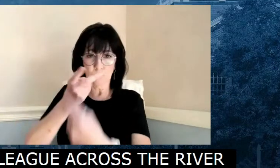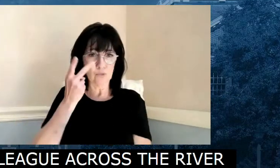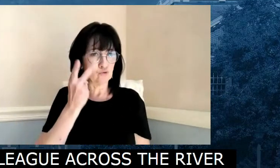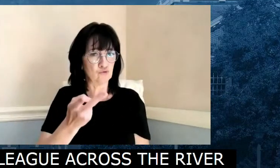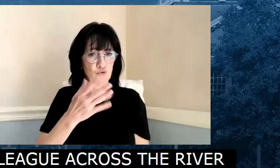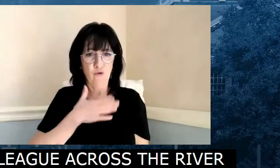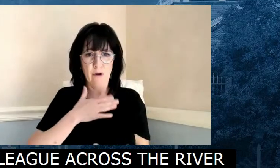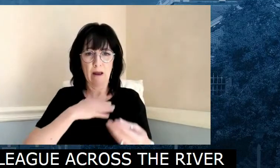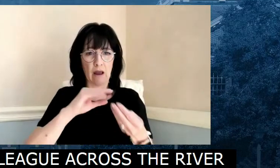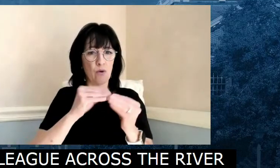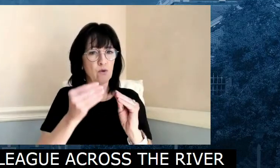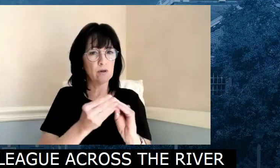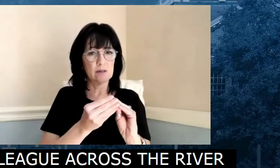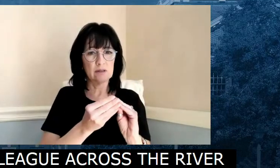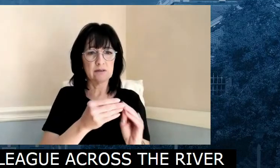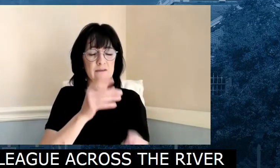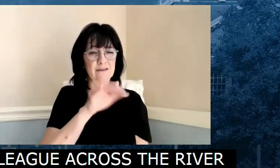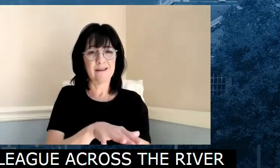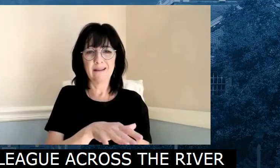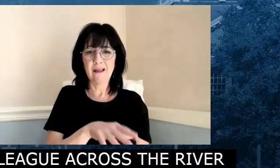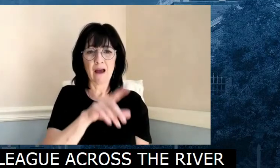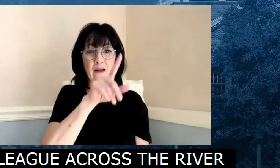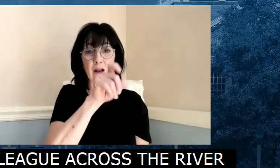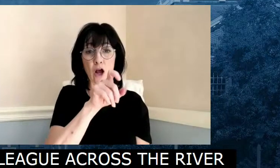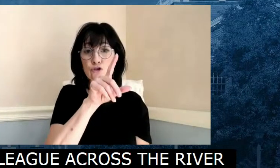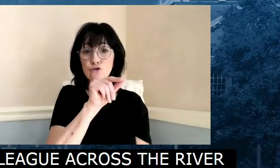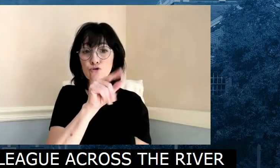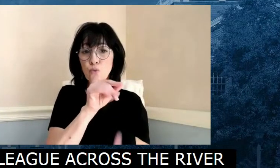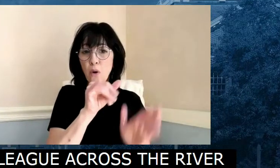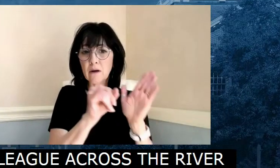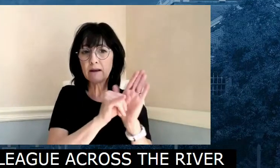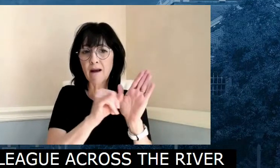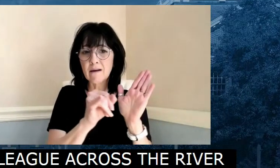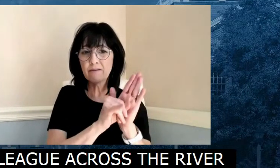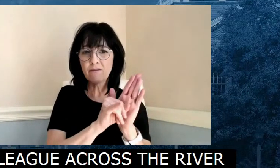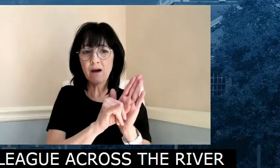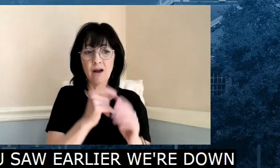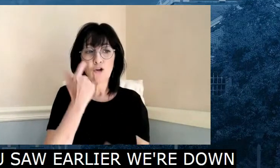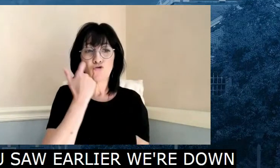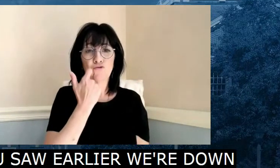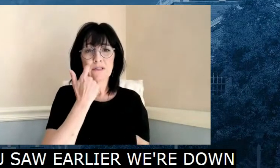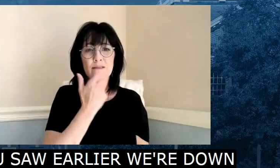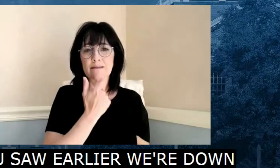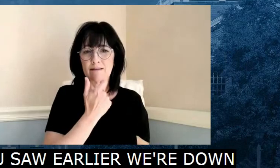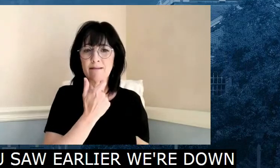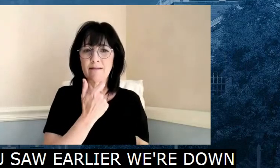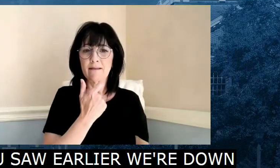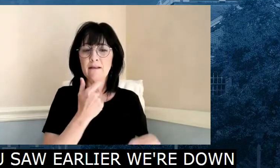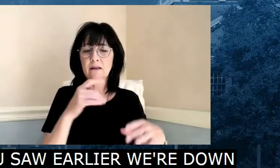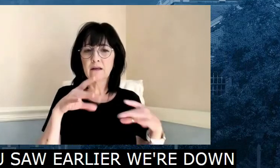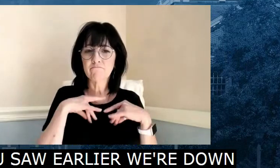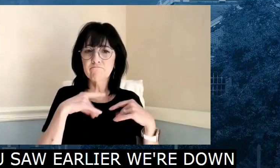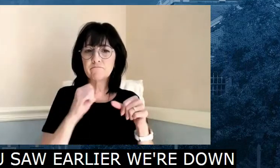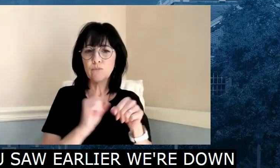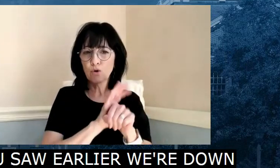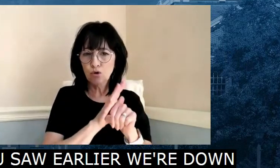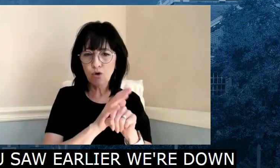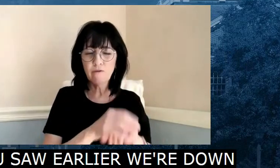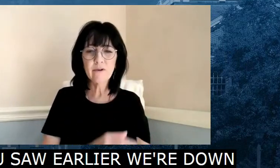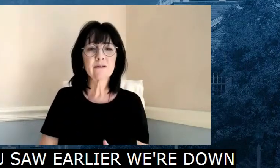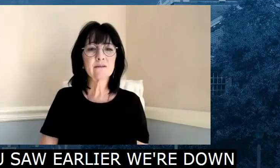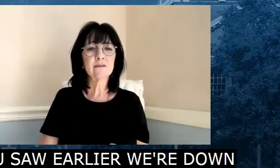positive cases on 7-day moving average. We're well under 5%. We're well under